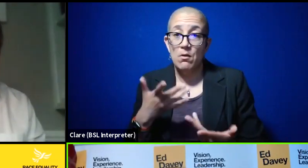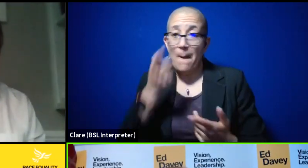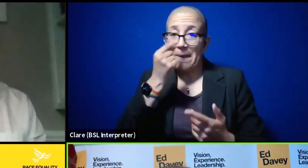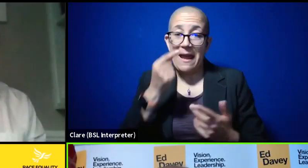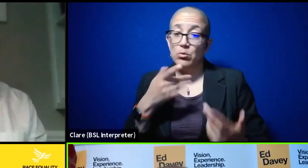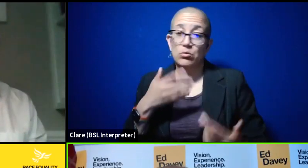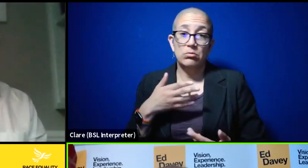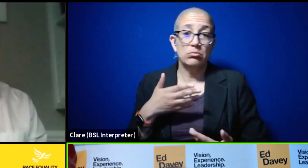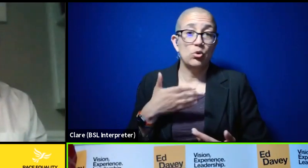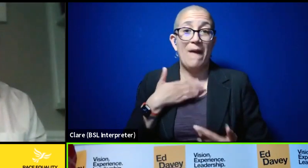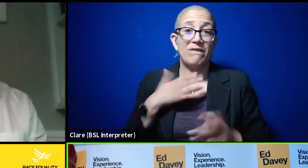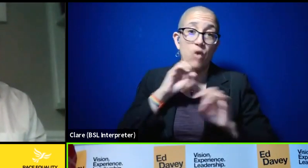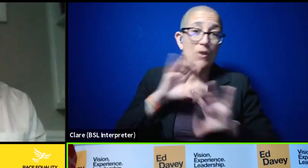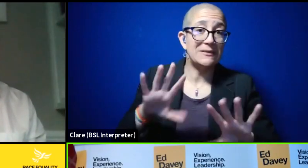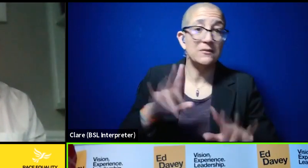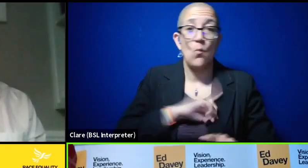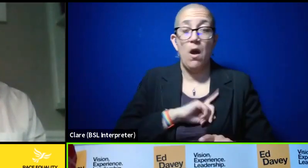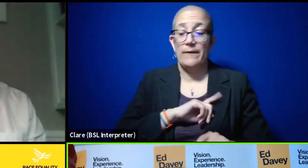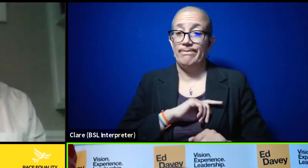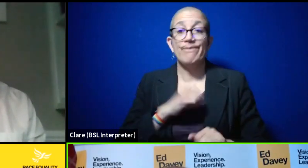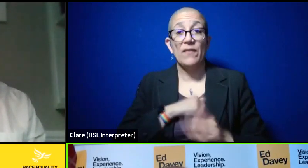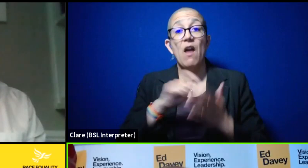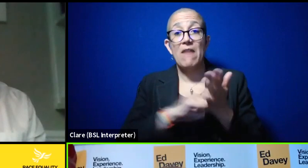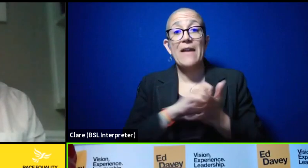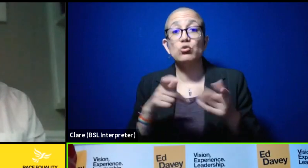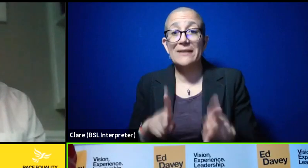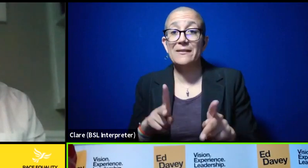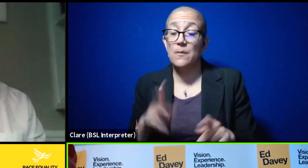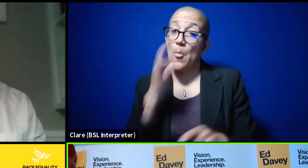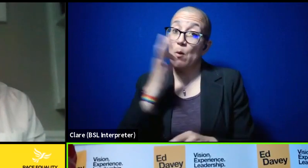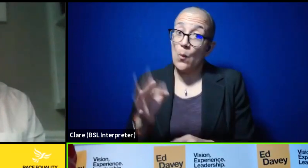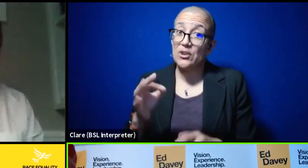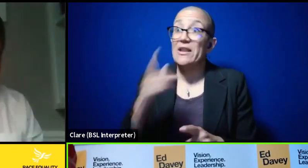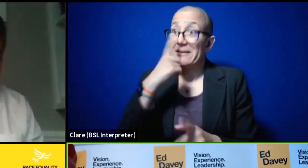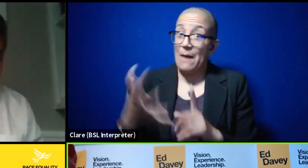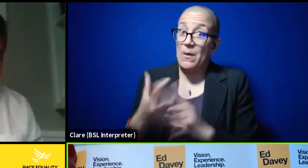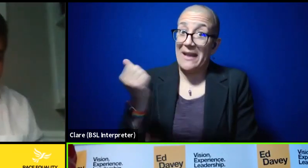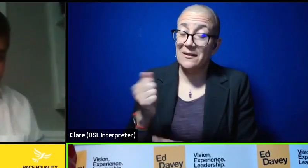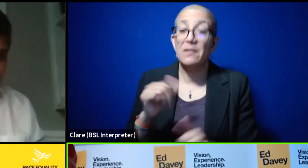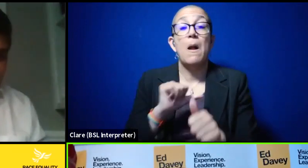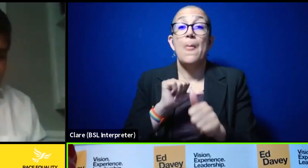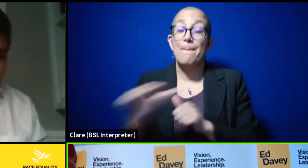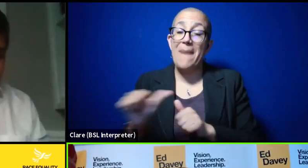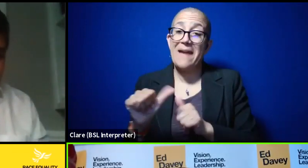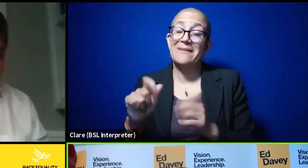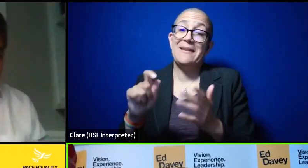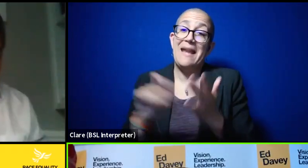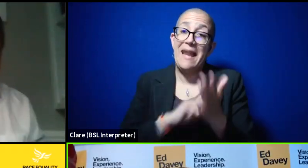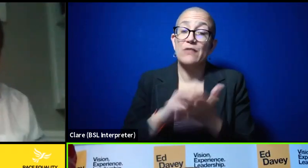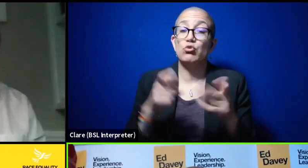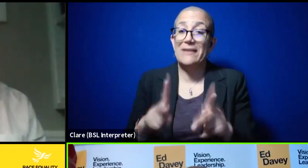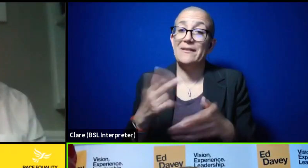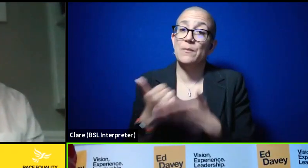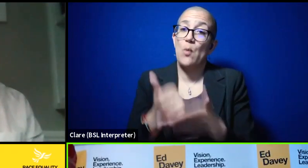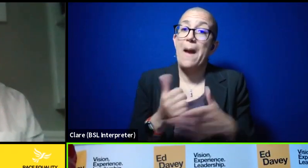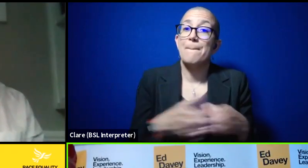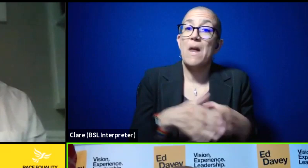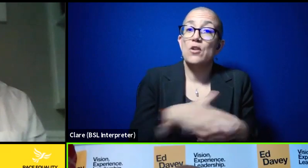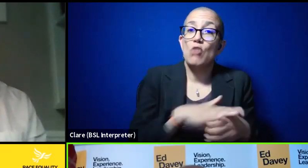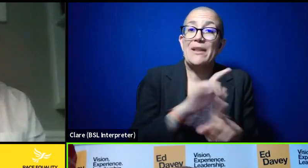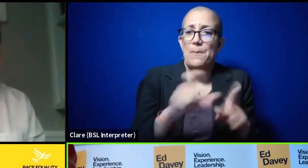system. So the question is, can we get it? And then what's the best electoral system to help minority communities, whether they're in Leicester